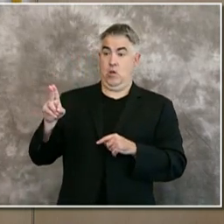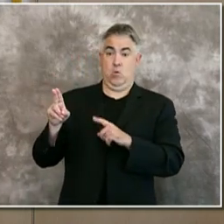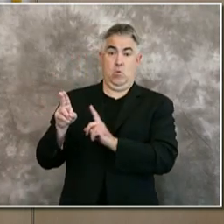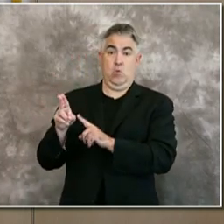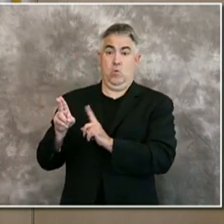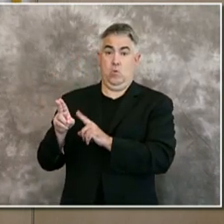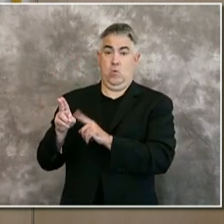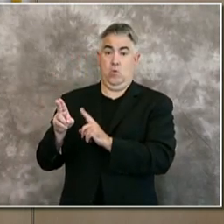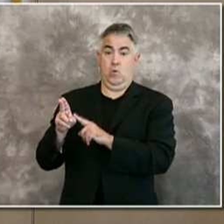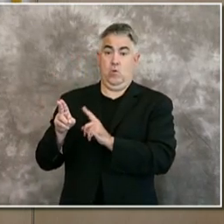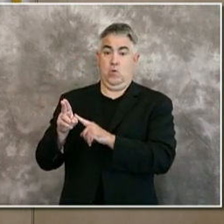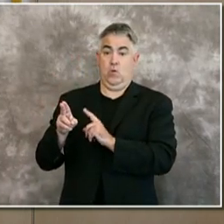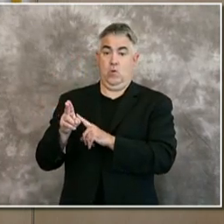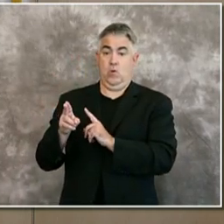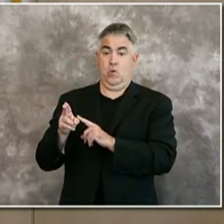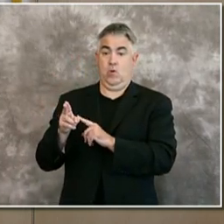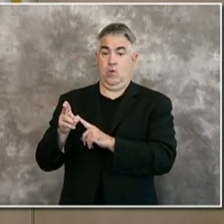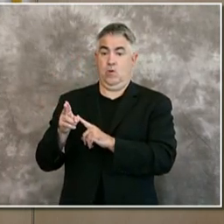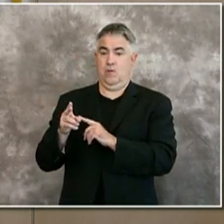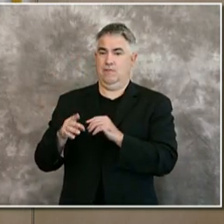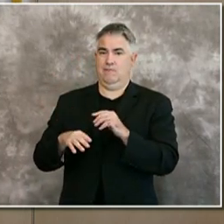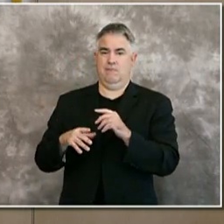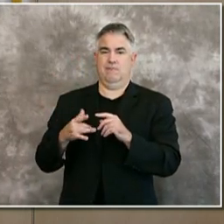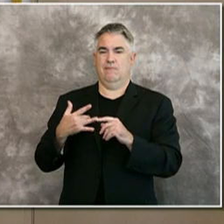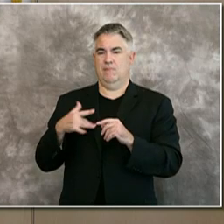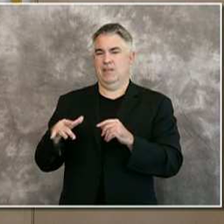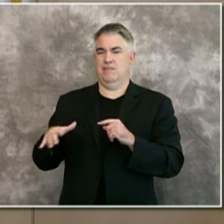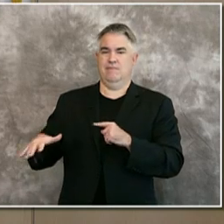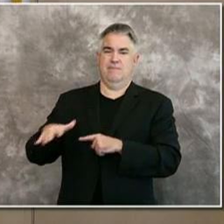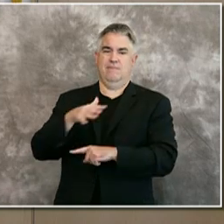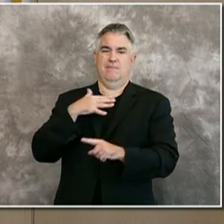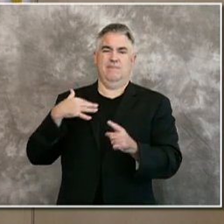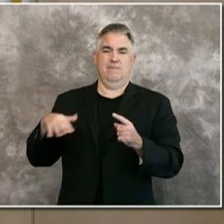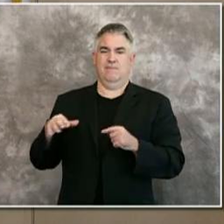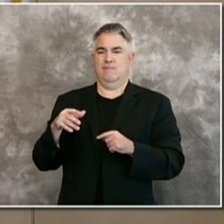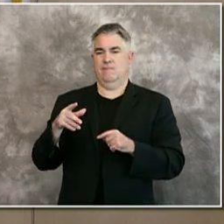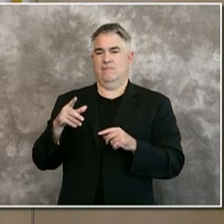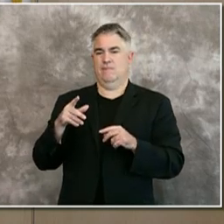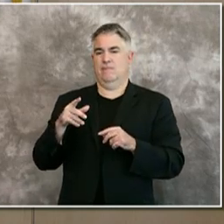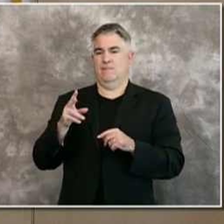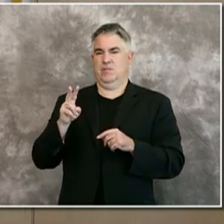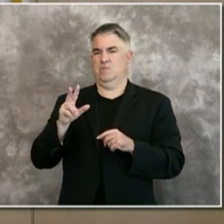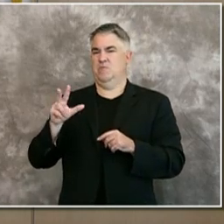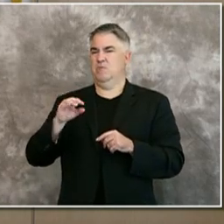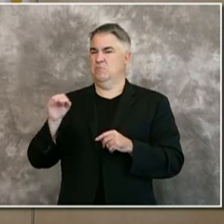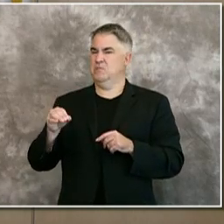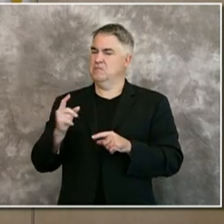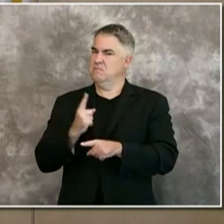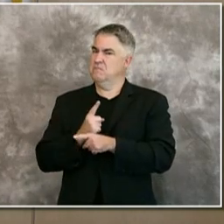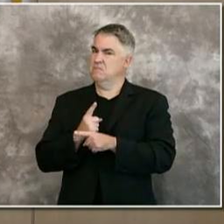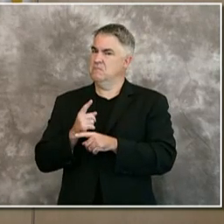cutoff is, community baseline is about 2 to 3%. Is